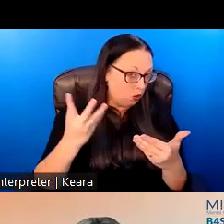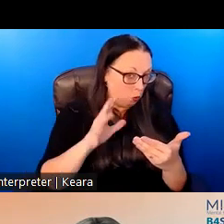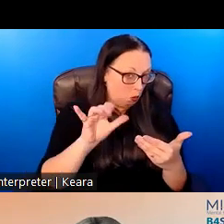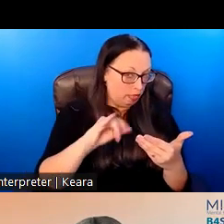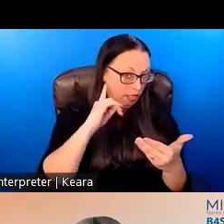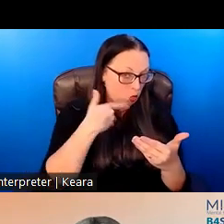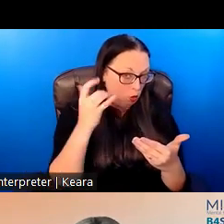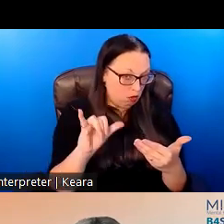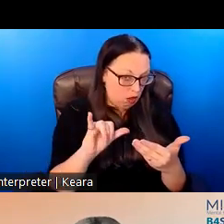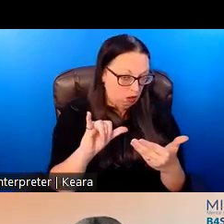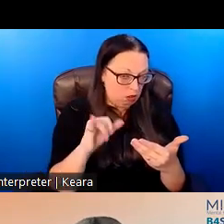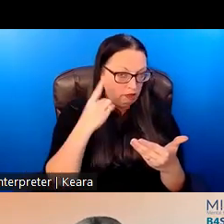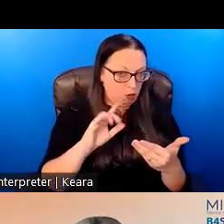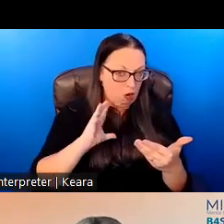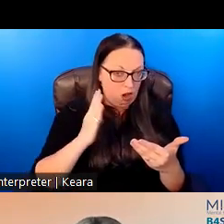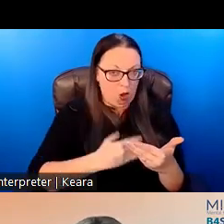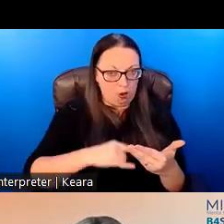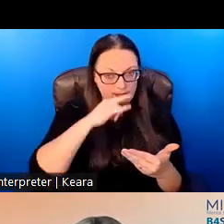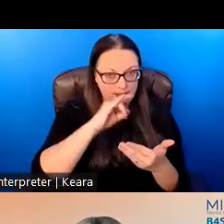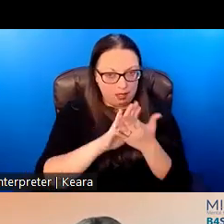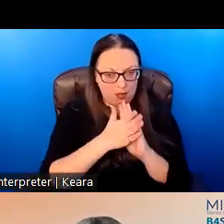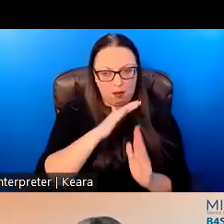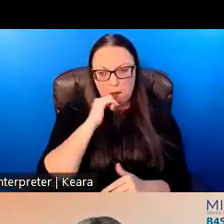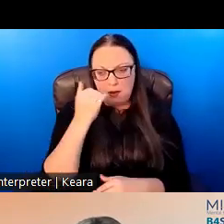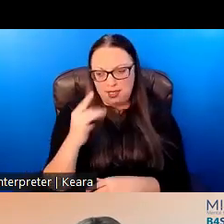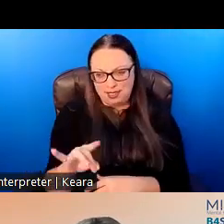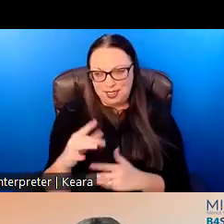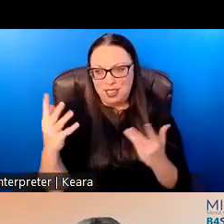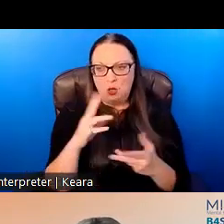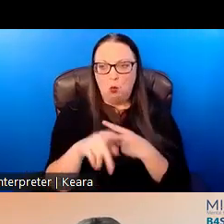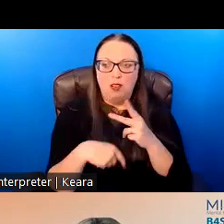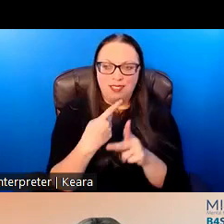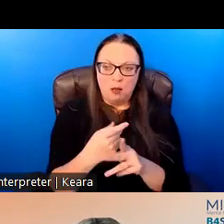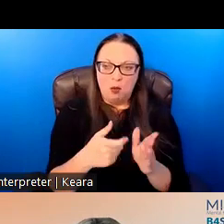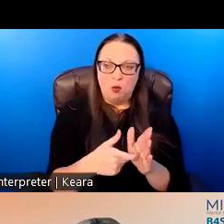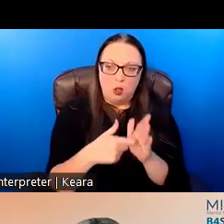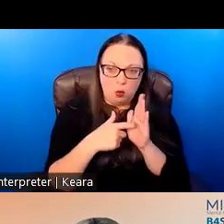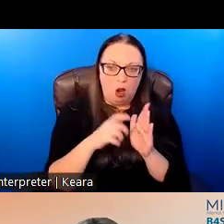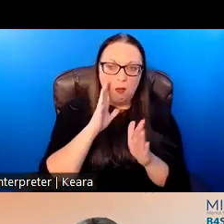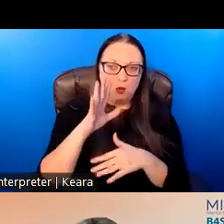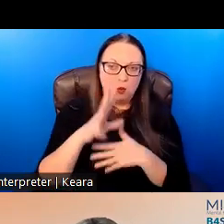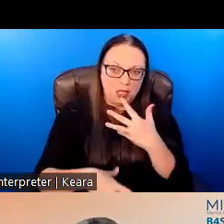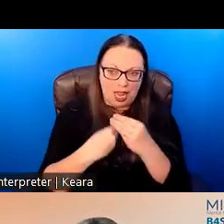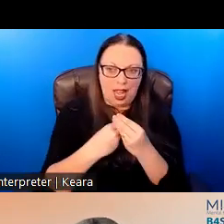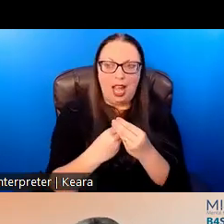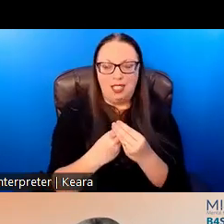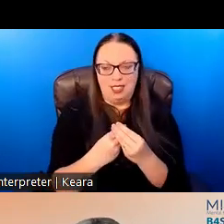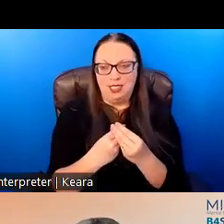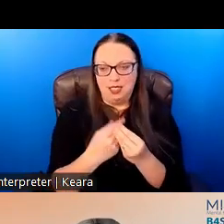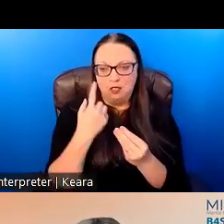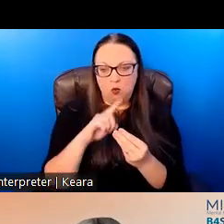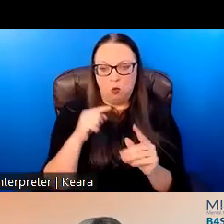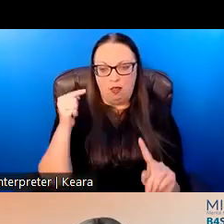our kids that turn 18 and what kind of requirements are going to be added to in order for them to be on our